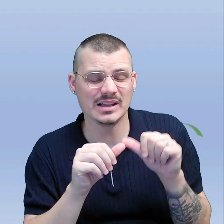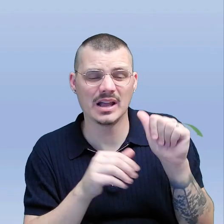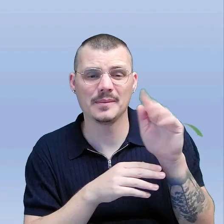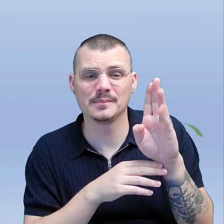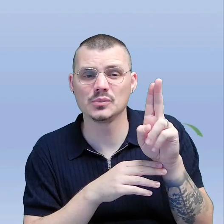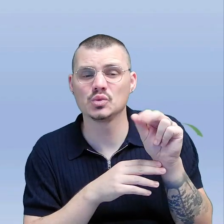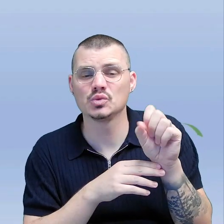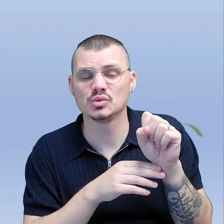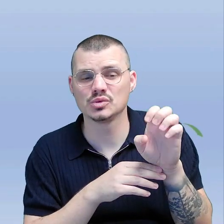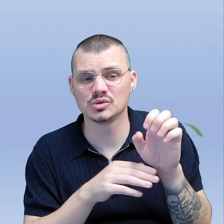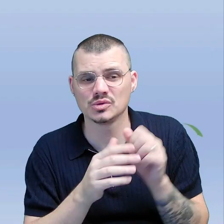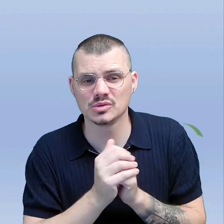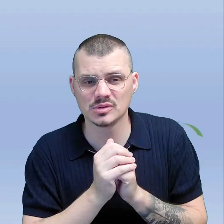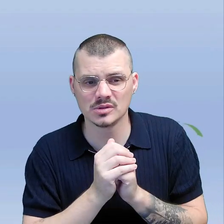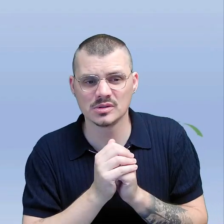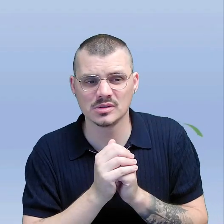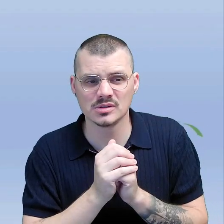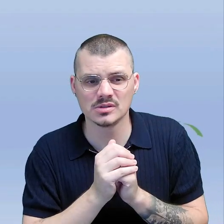abuse,